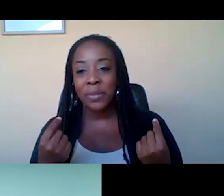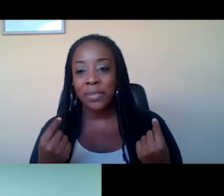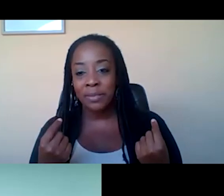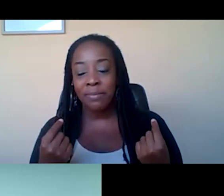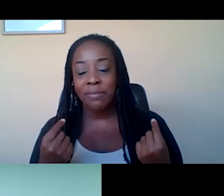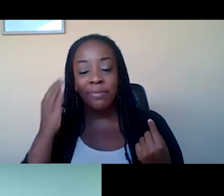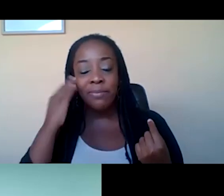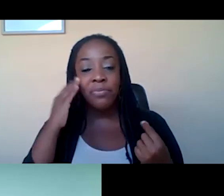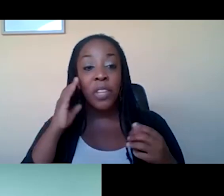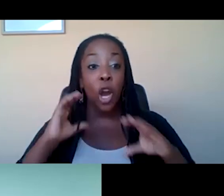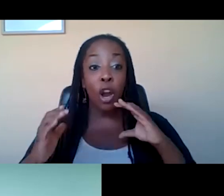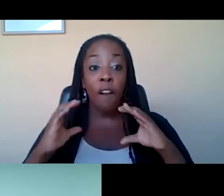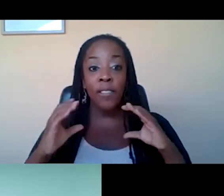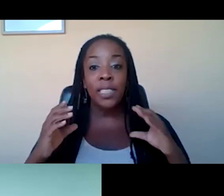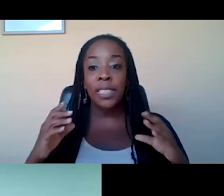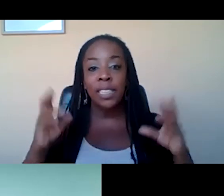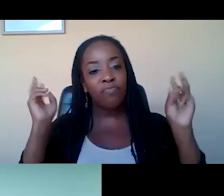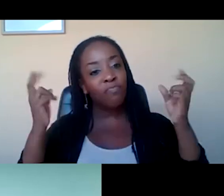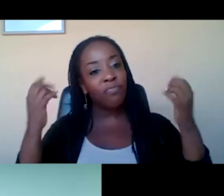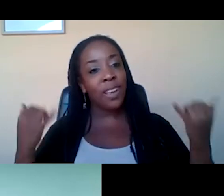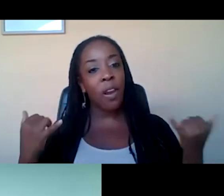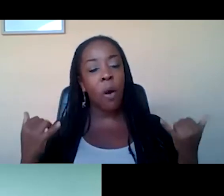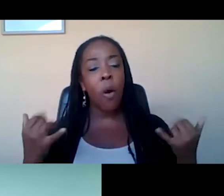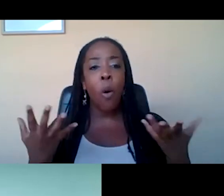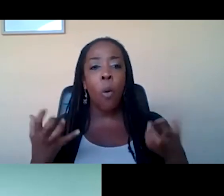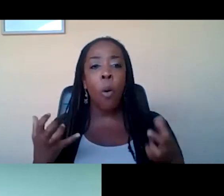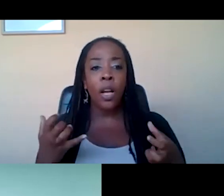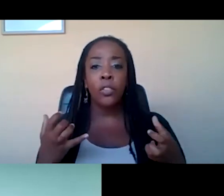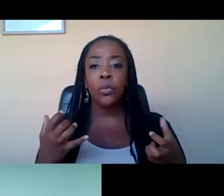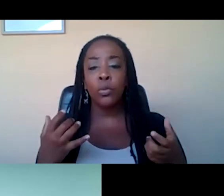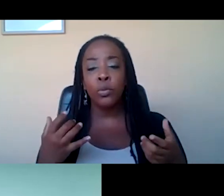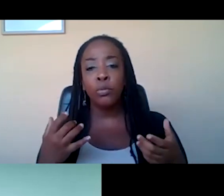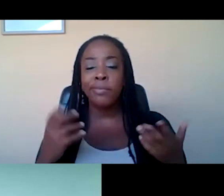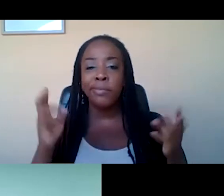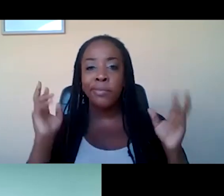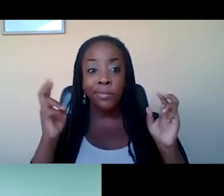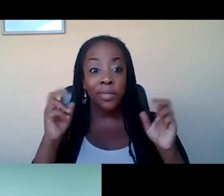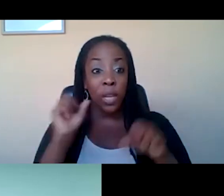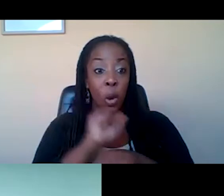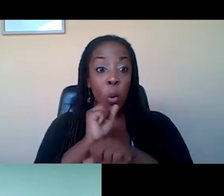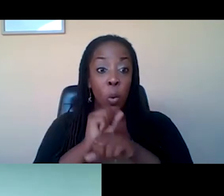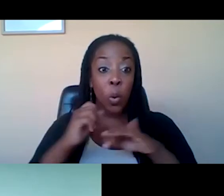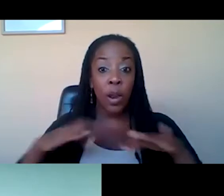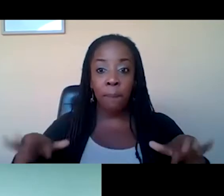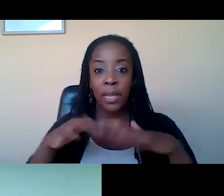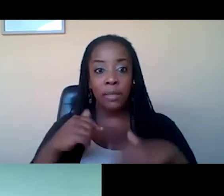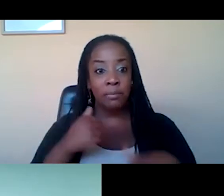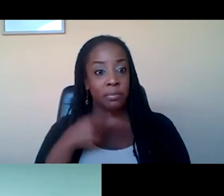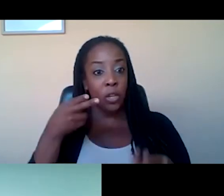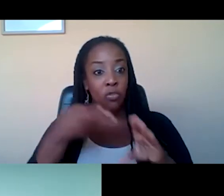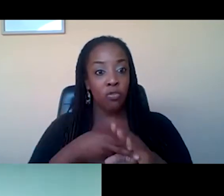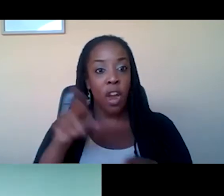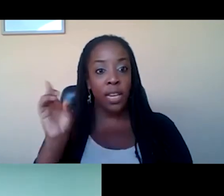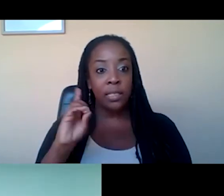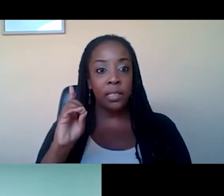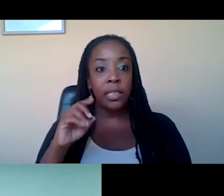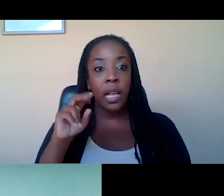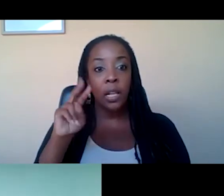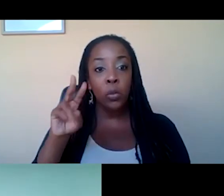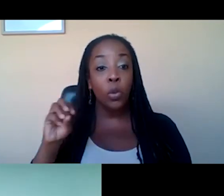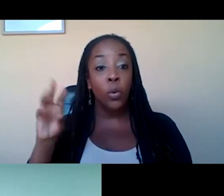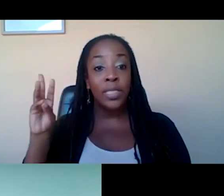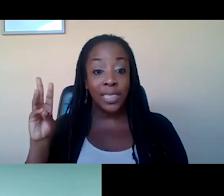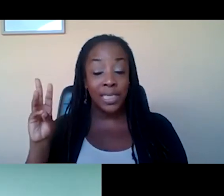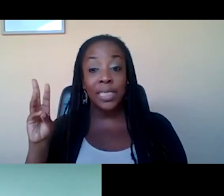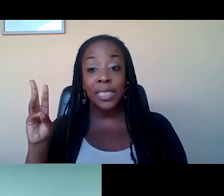the conversation we're having, I'd like to really talk about the workplace. I joined Digital in 2006. And when